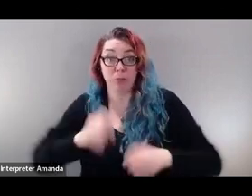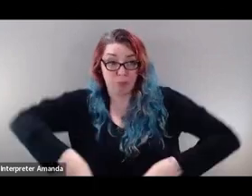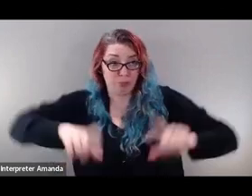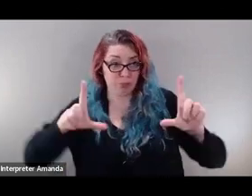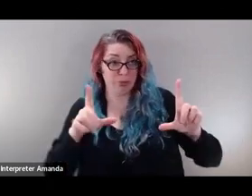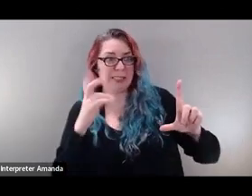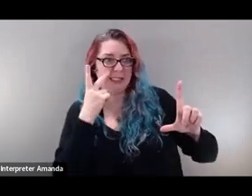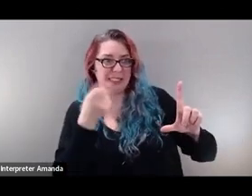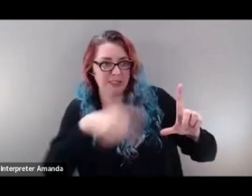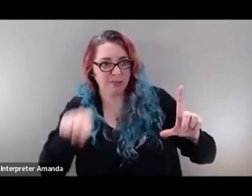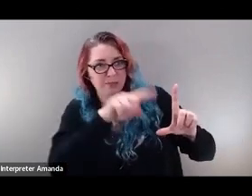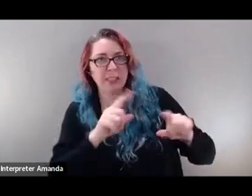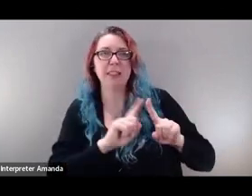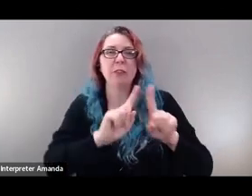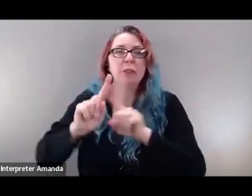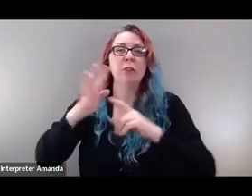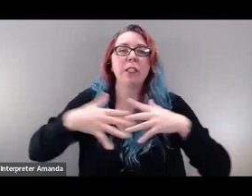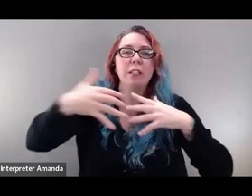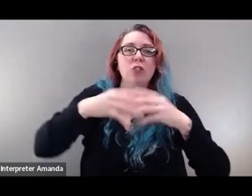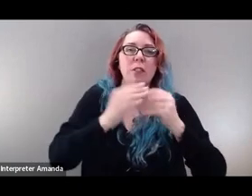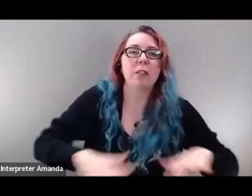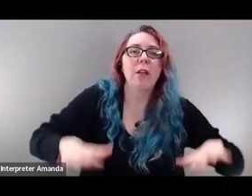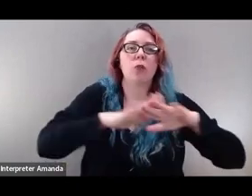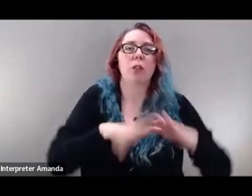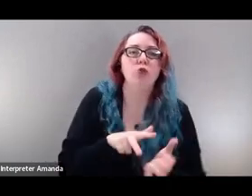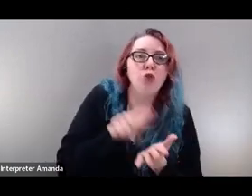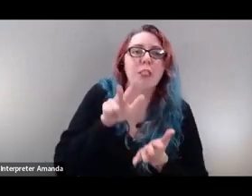languages. You can find the link in the chat now.